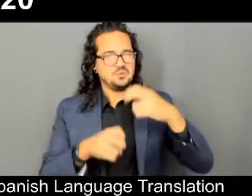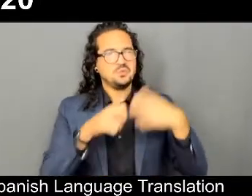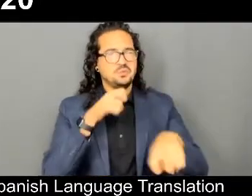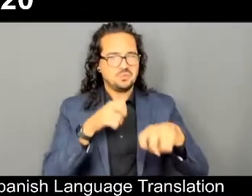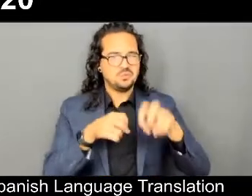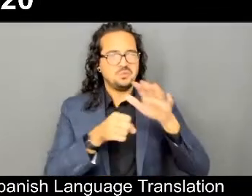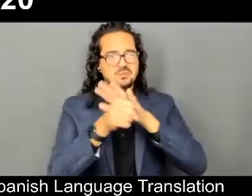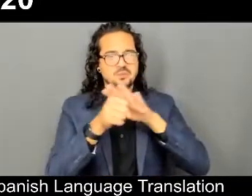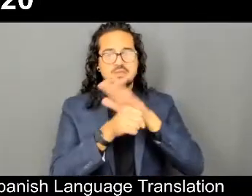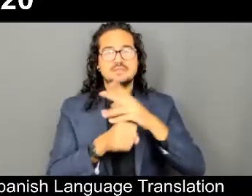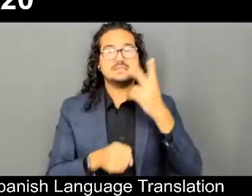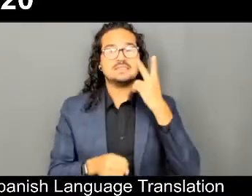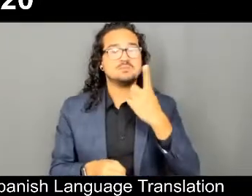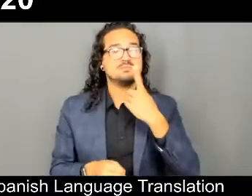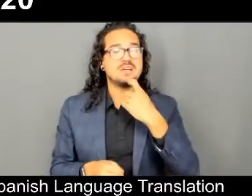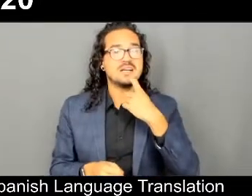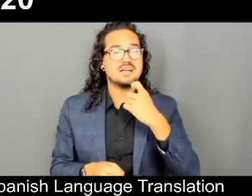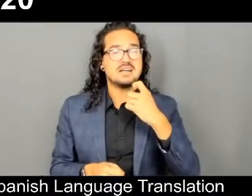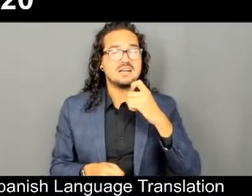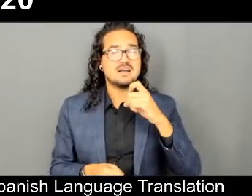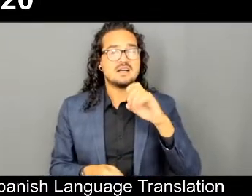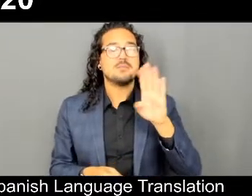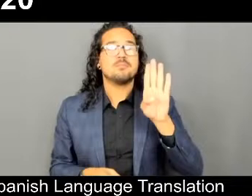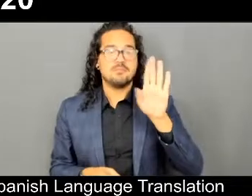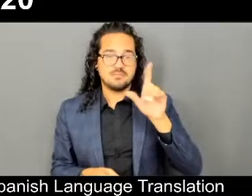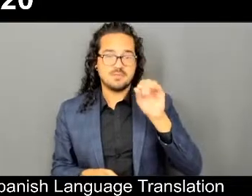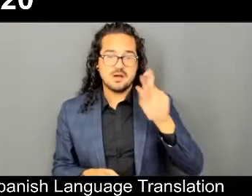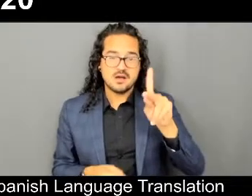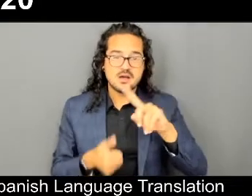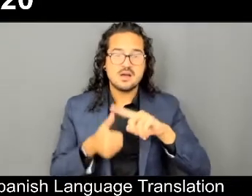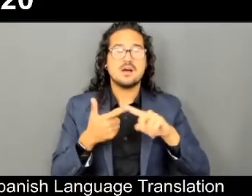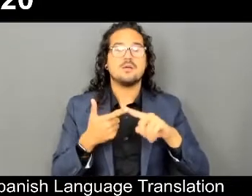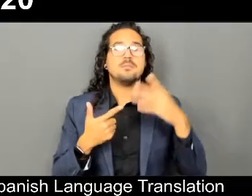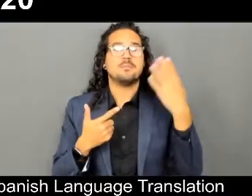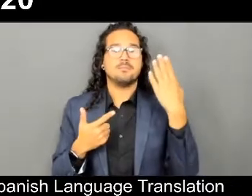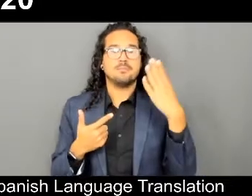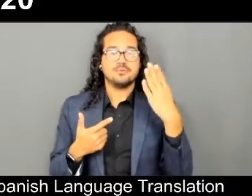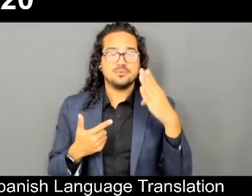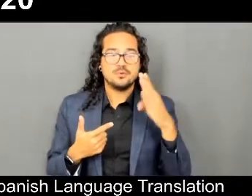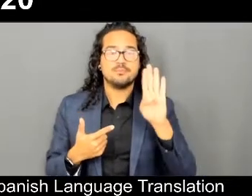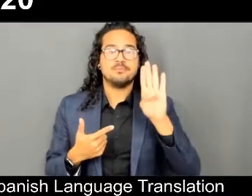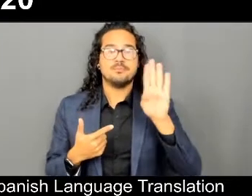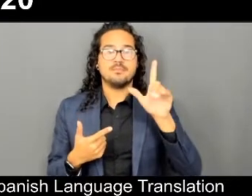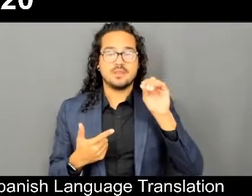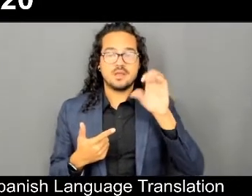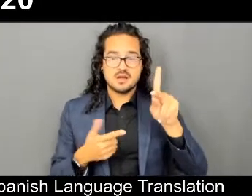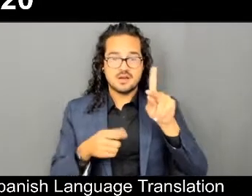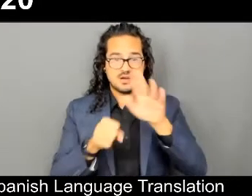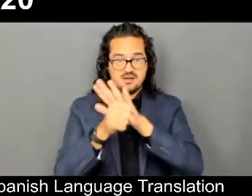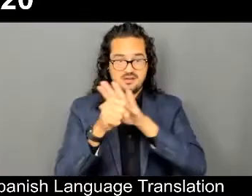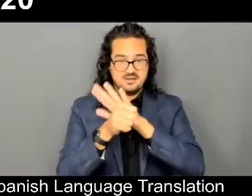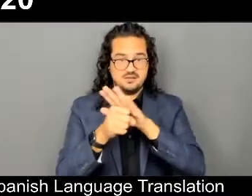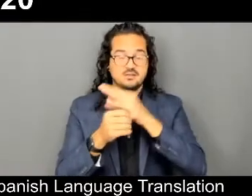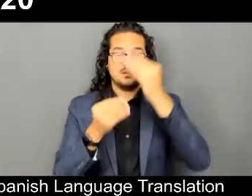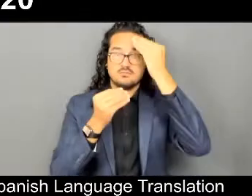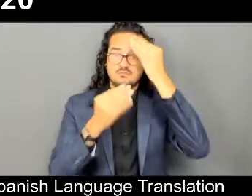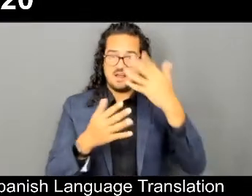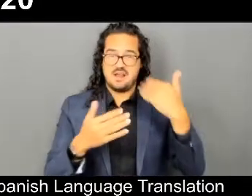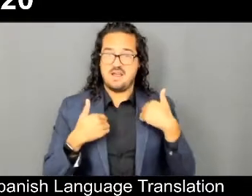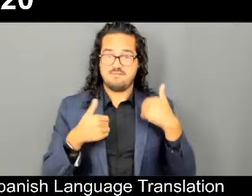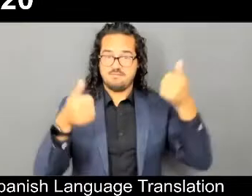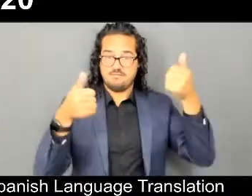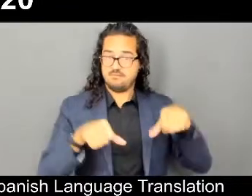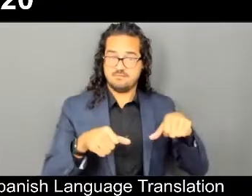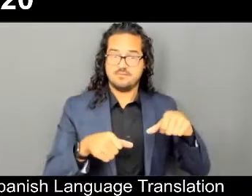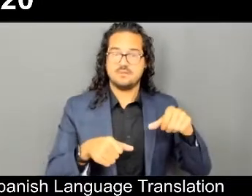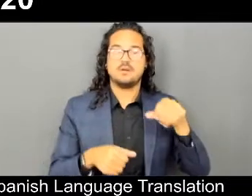those are come through some interpretation of the infrared data that was done with the NIROPS flight last night. A lot of